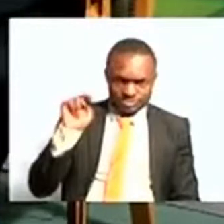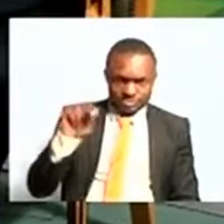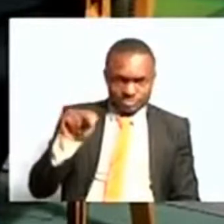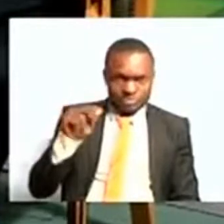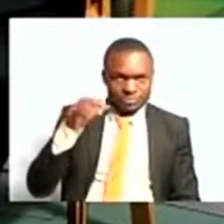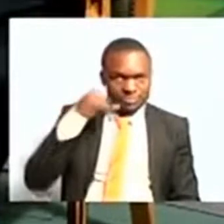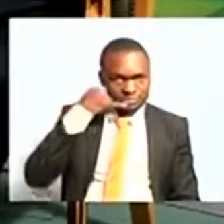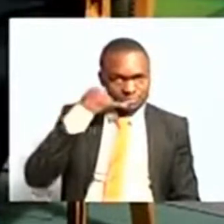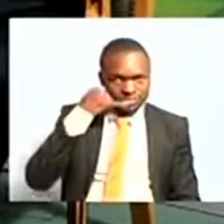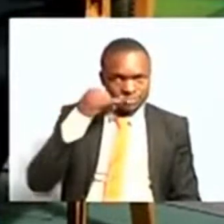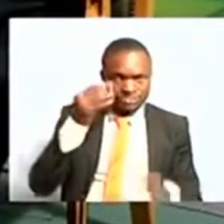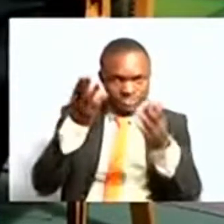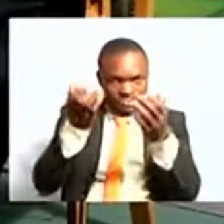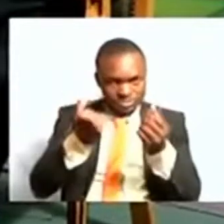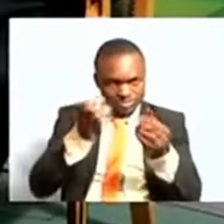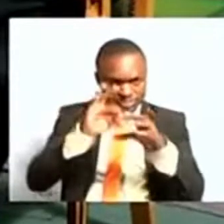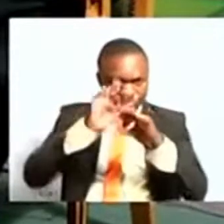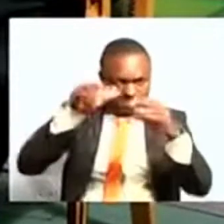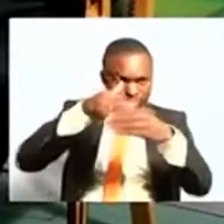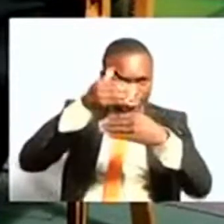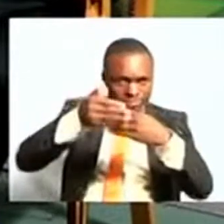please. I just want to find out